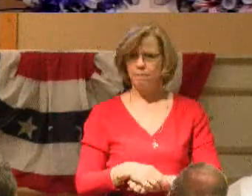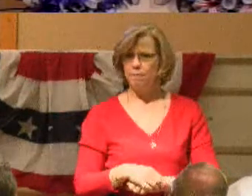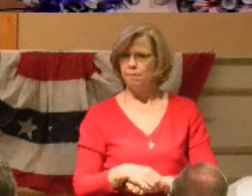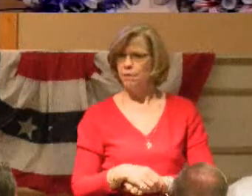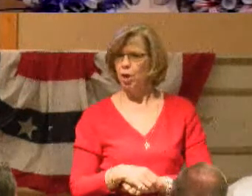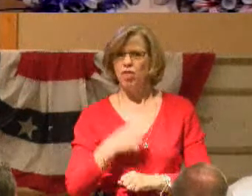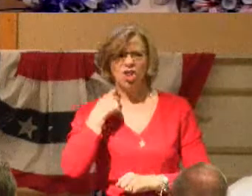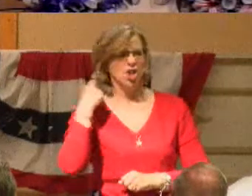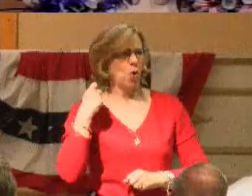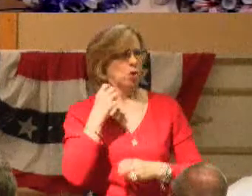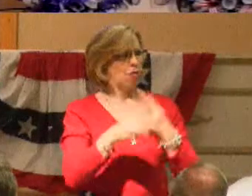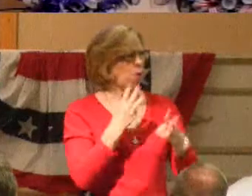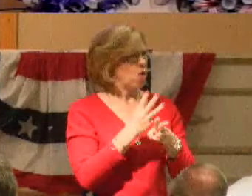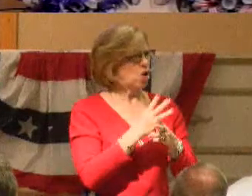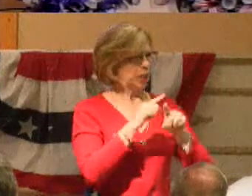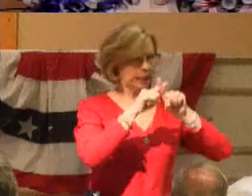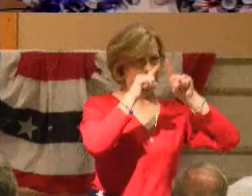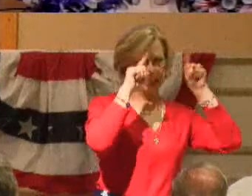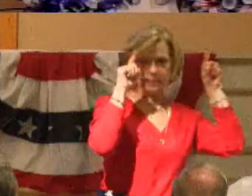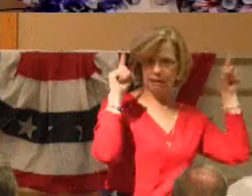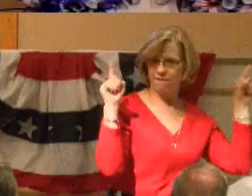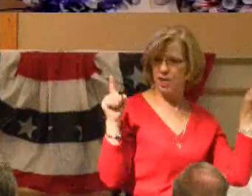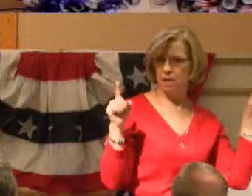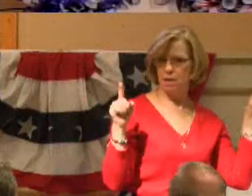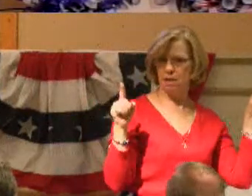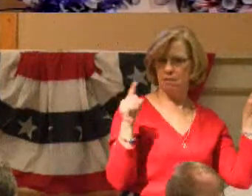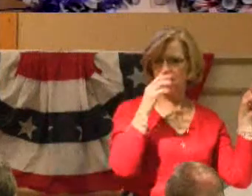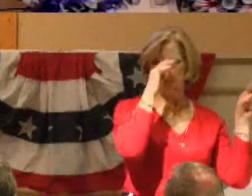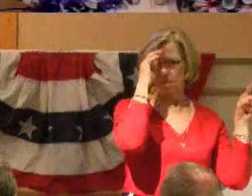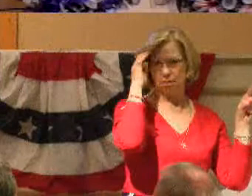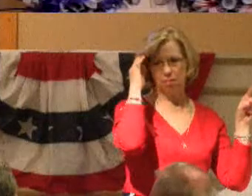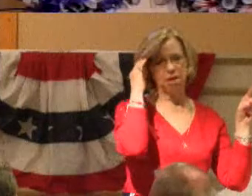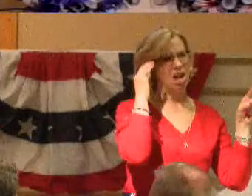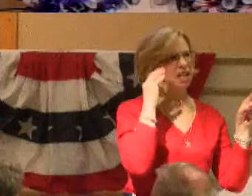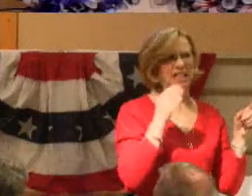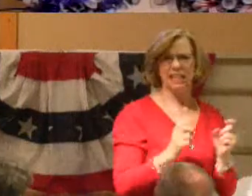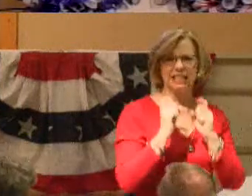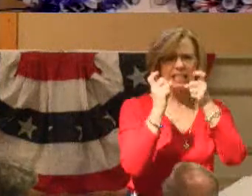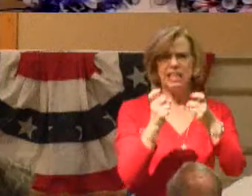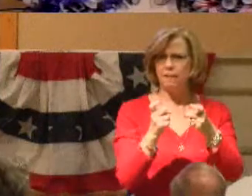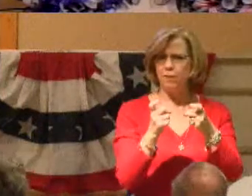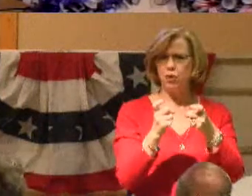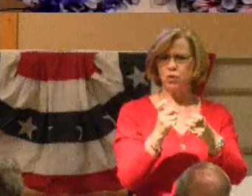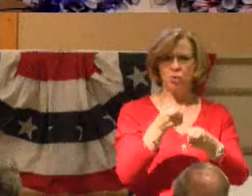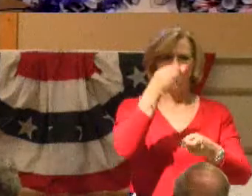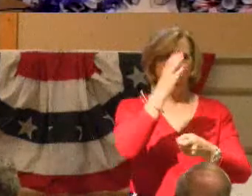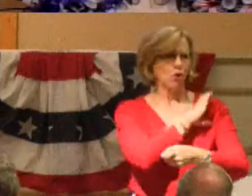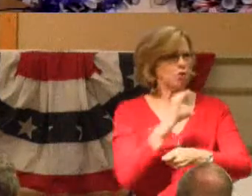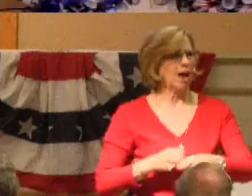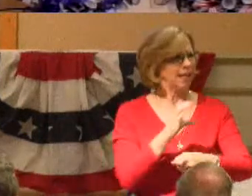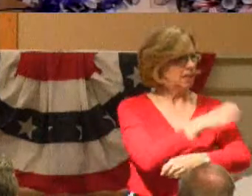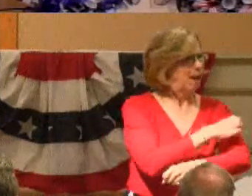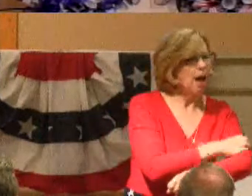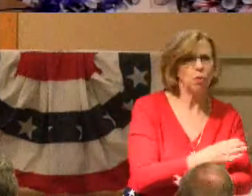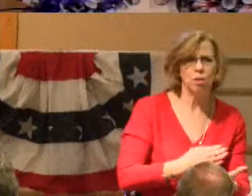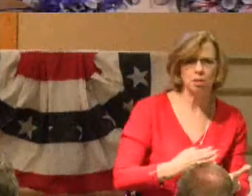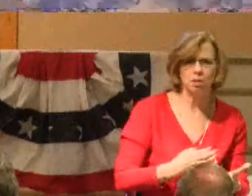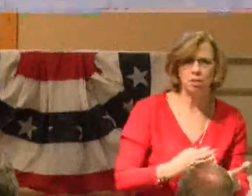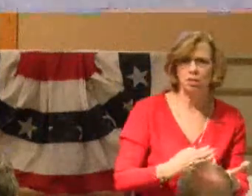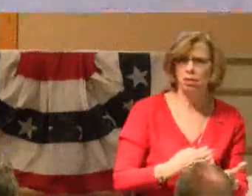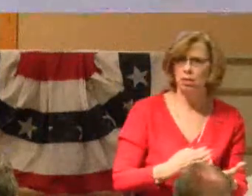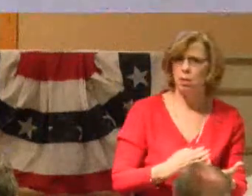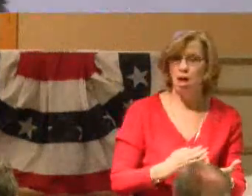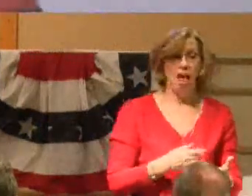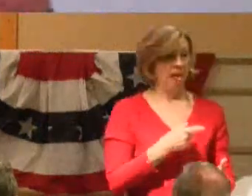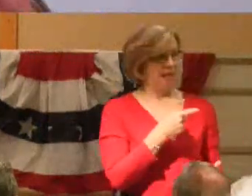the world, it's different. The yoke of the world deprives us of the power of Christ. This whole passage deals with those who had to